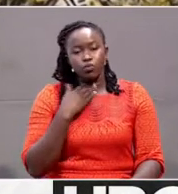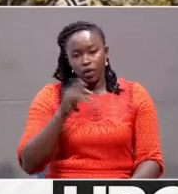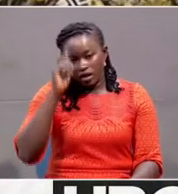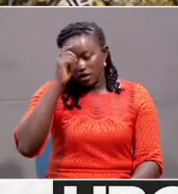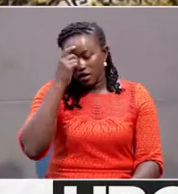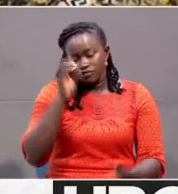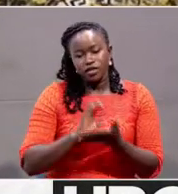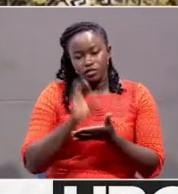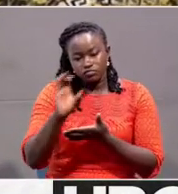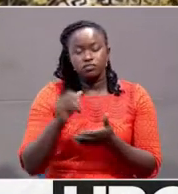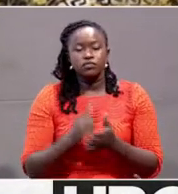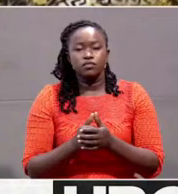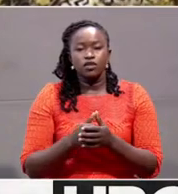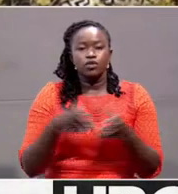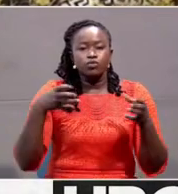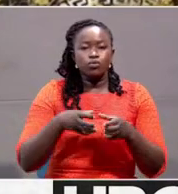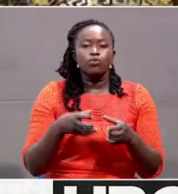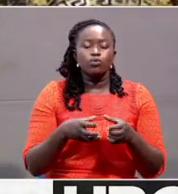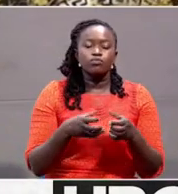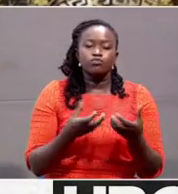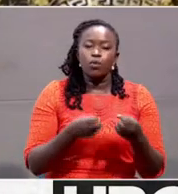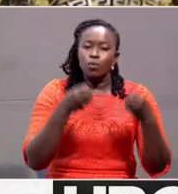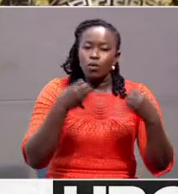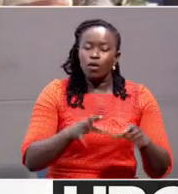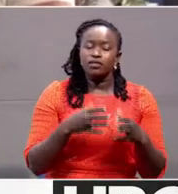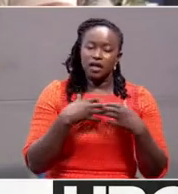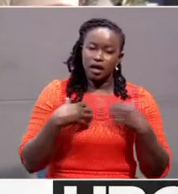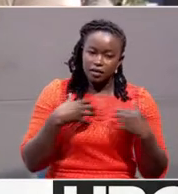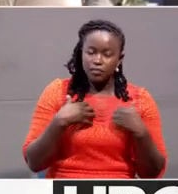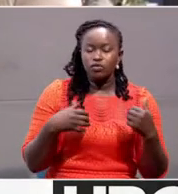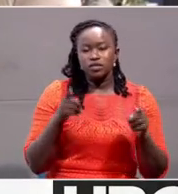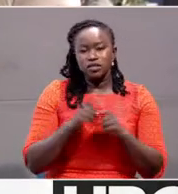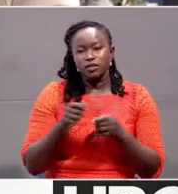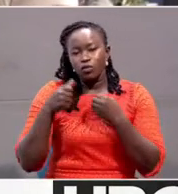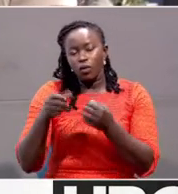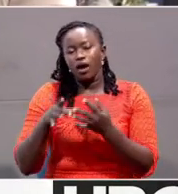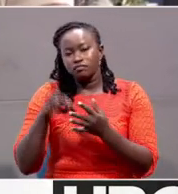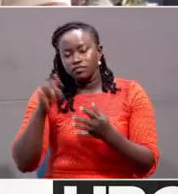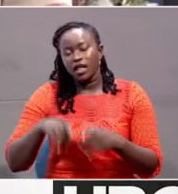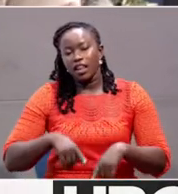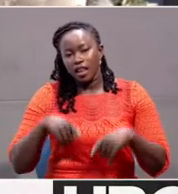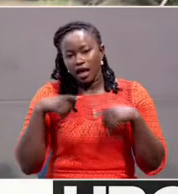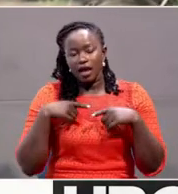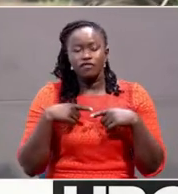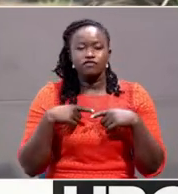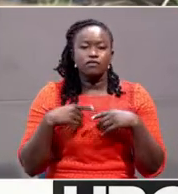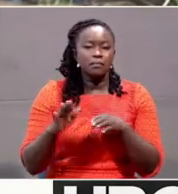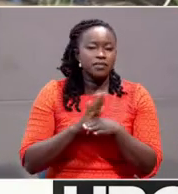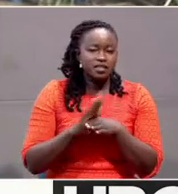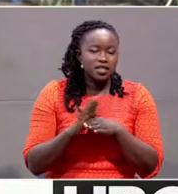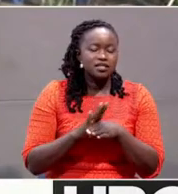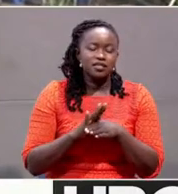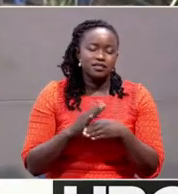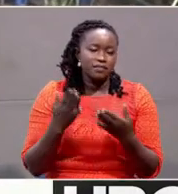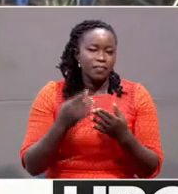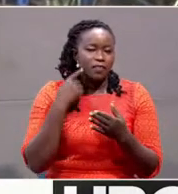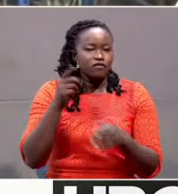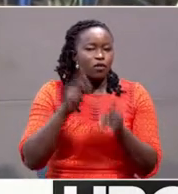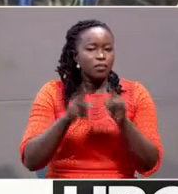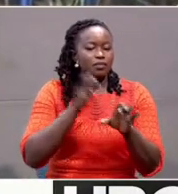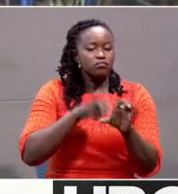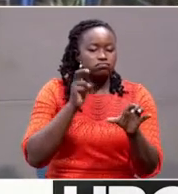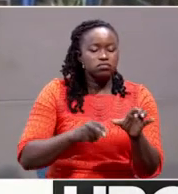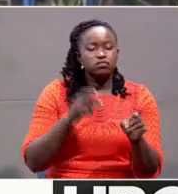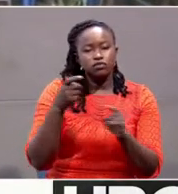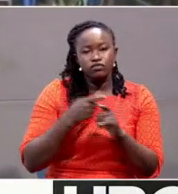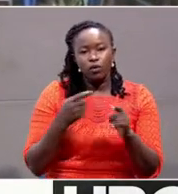compensate those that lost their livestock and alternative livelihoods for ex-warriors. Over